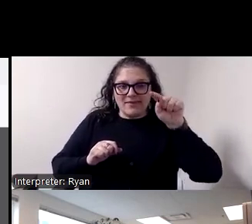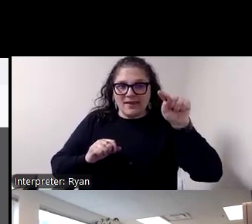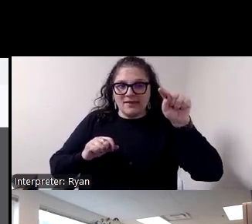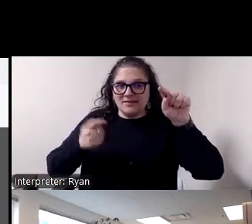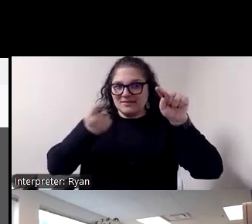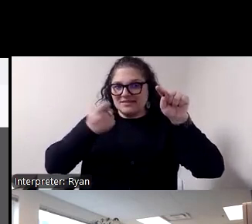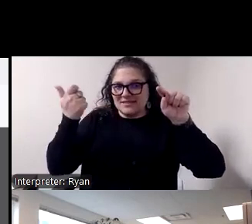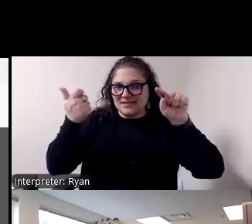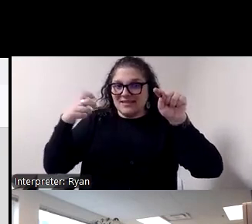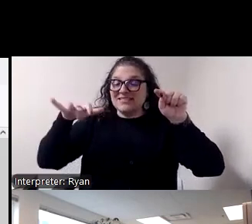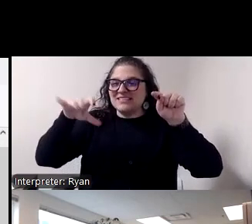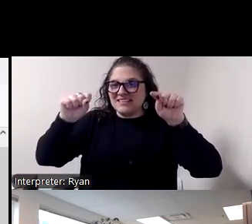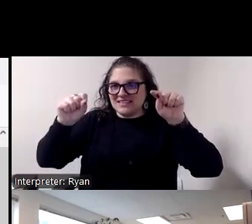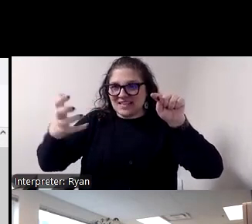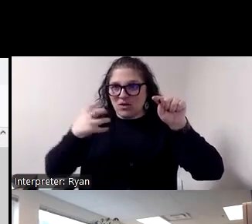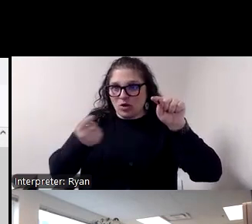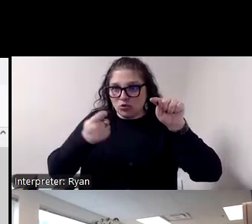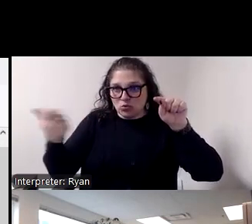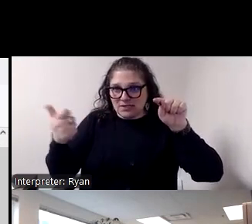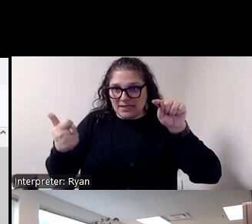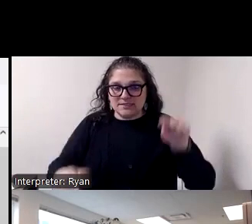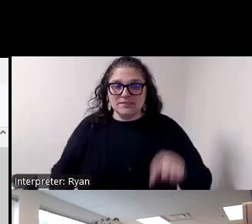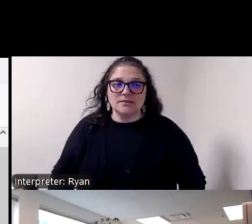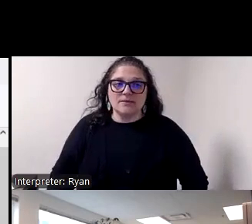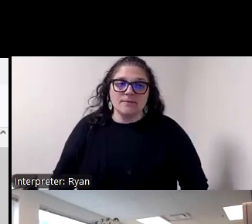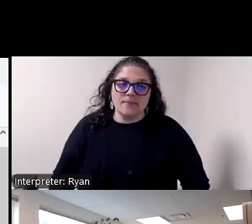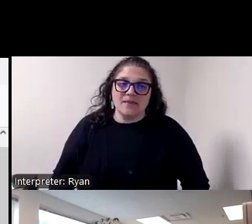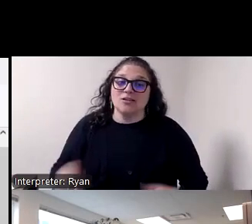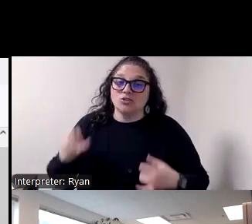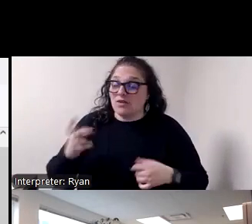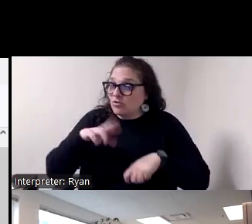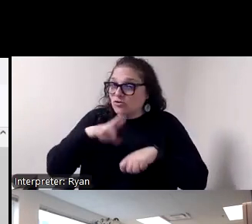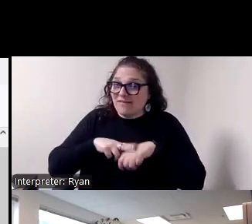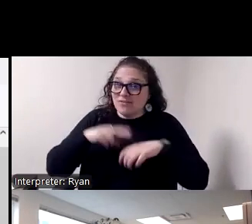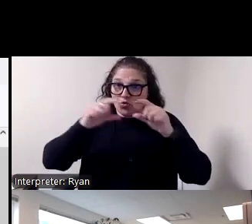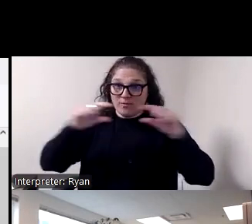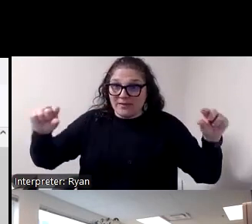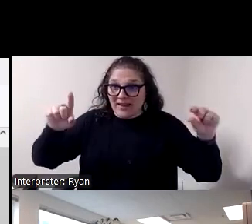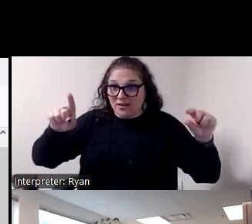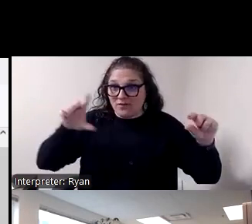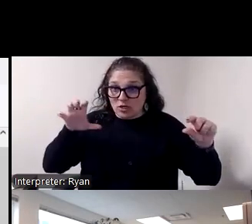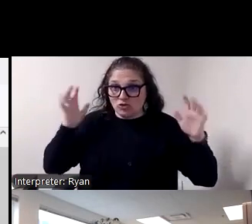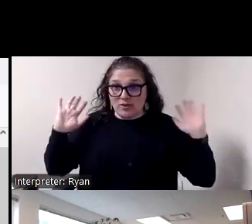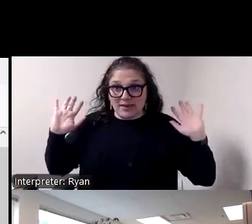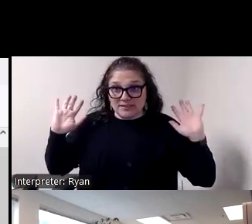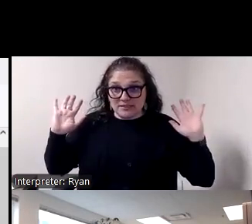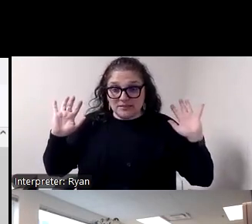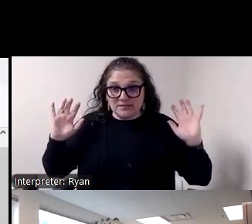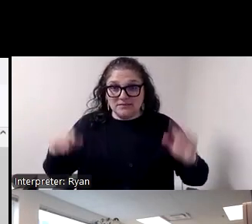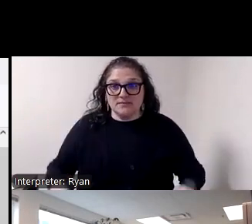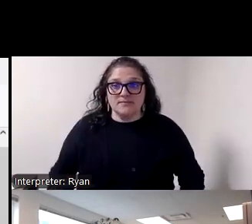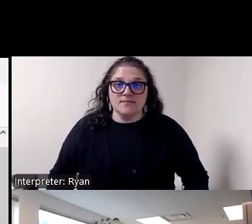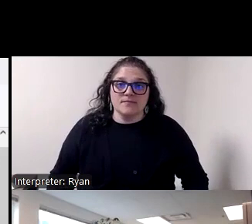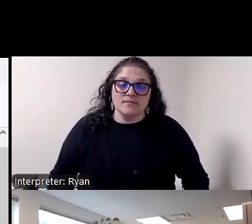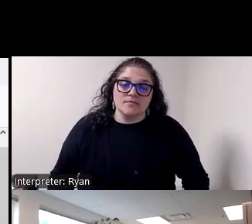And yes, I do want to delete those. So now I just have the regular line of 100. So you